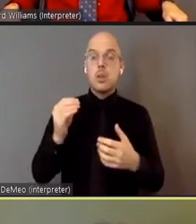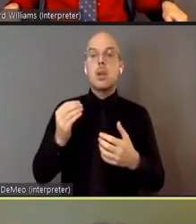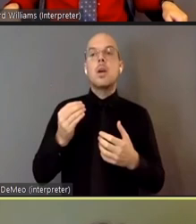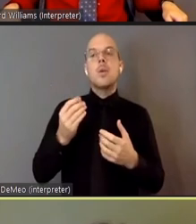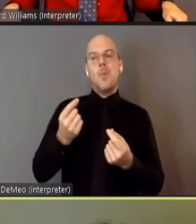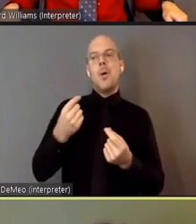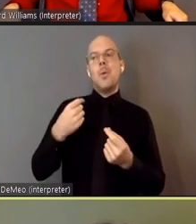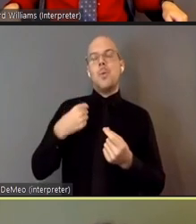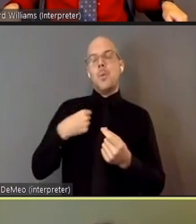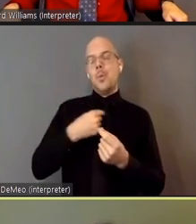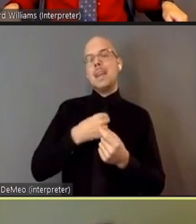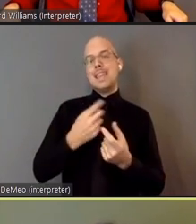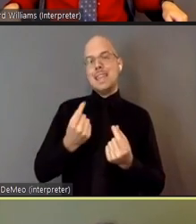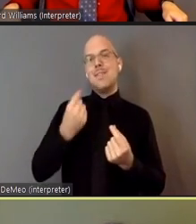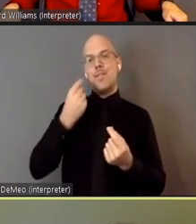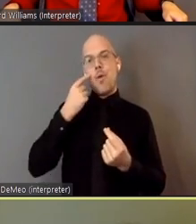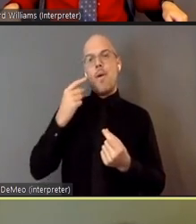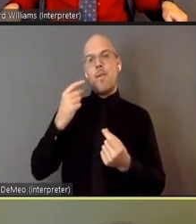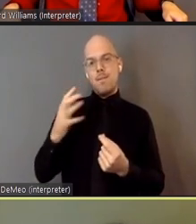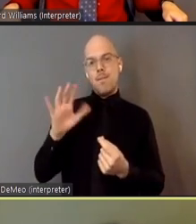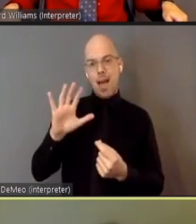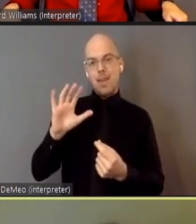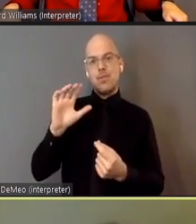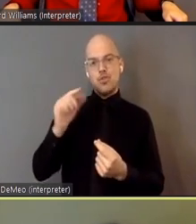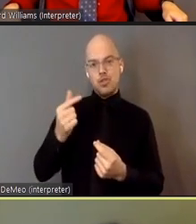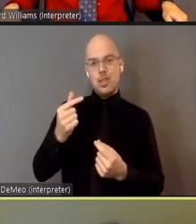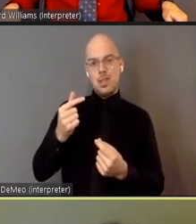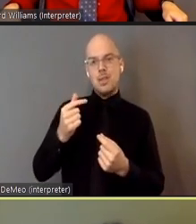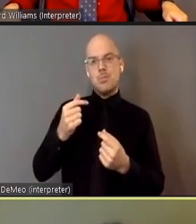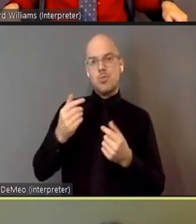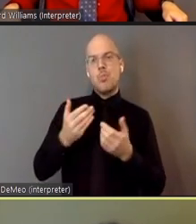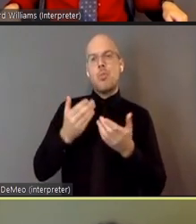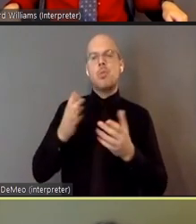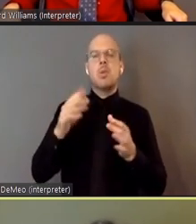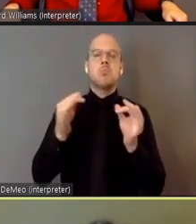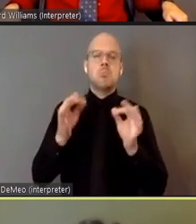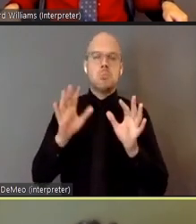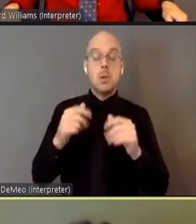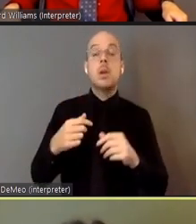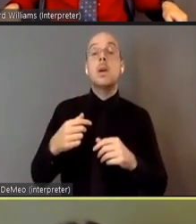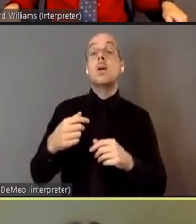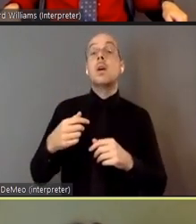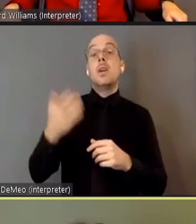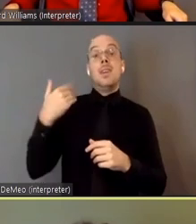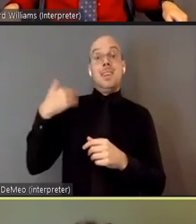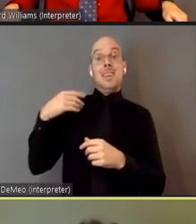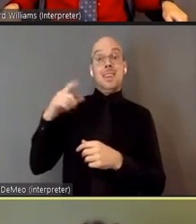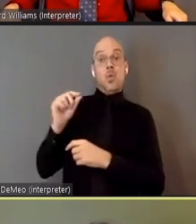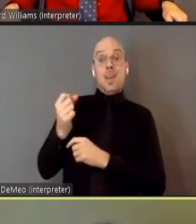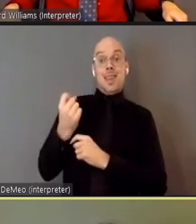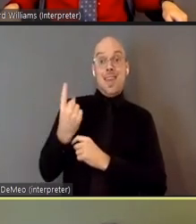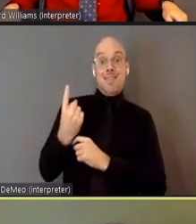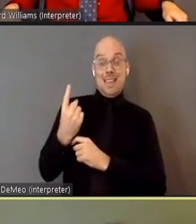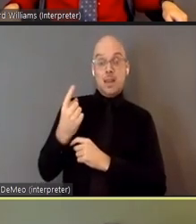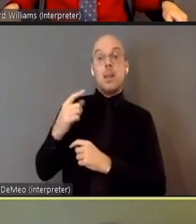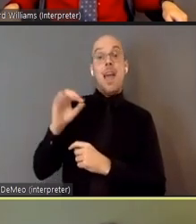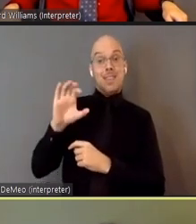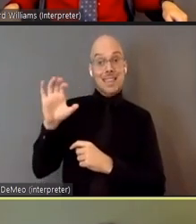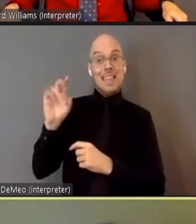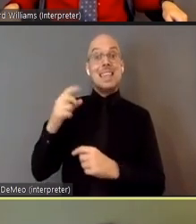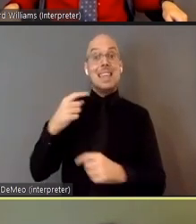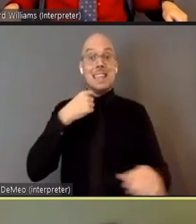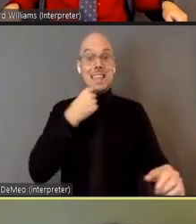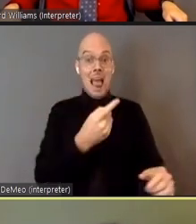5G fund proposal is that way back in 2011, the commission told legacy